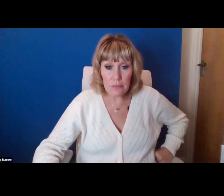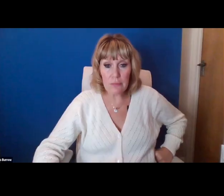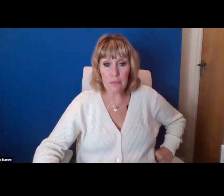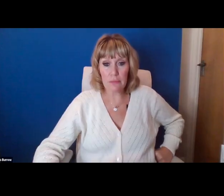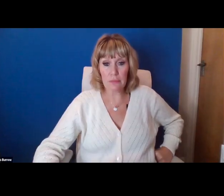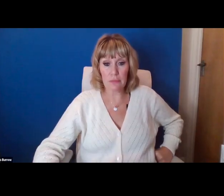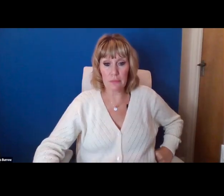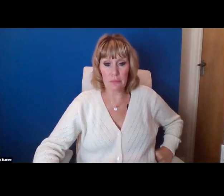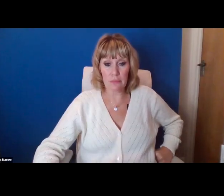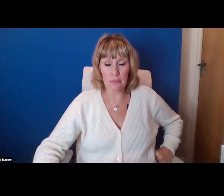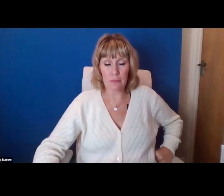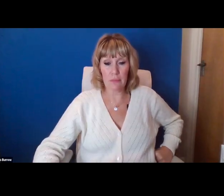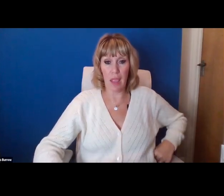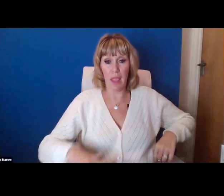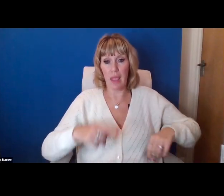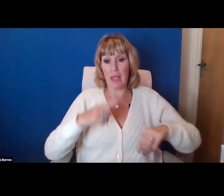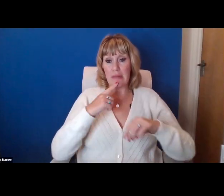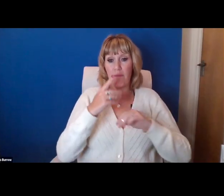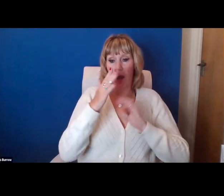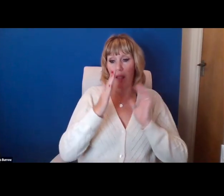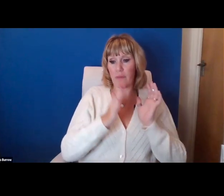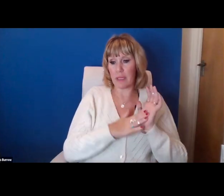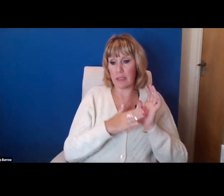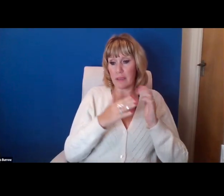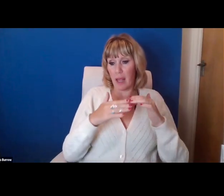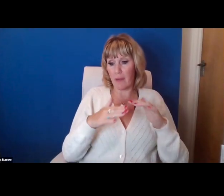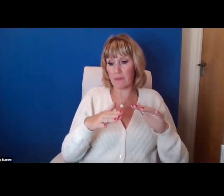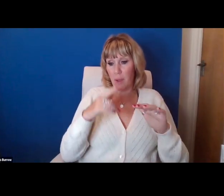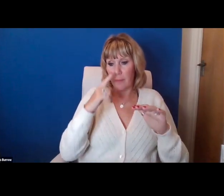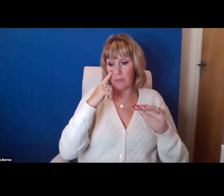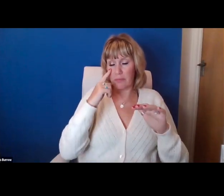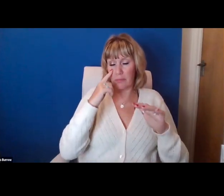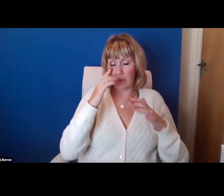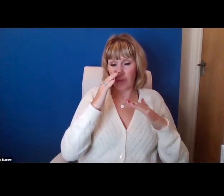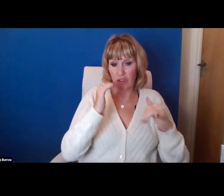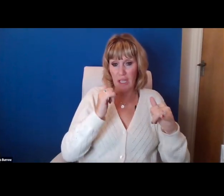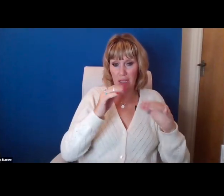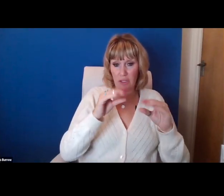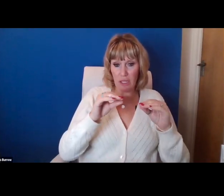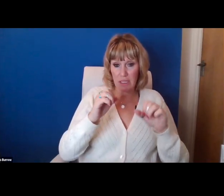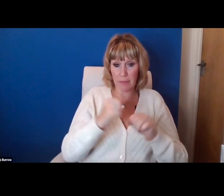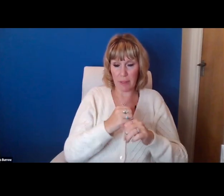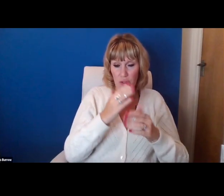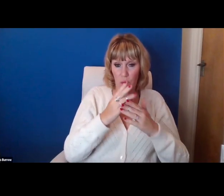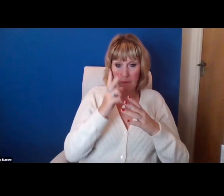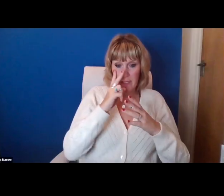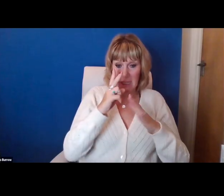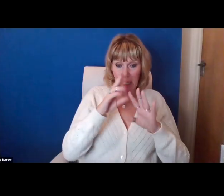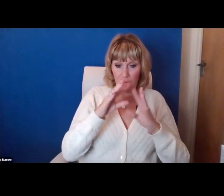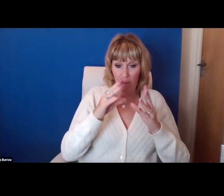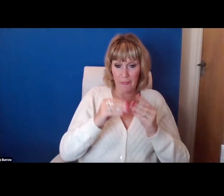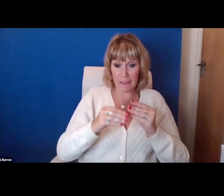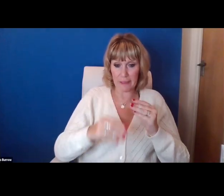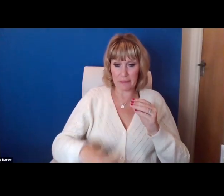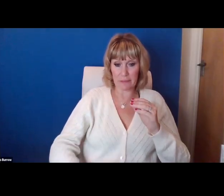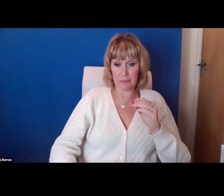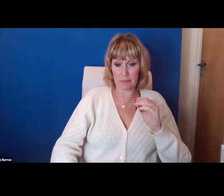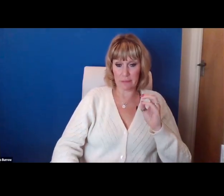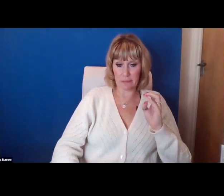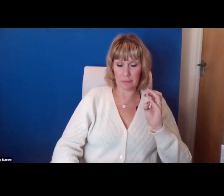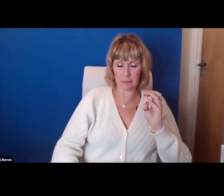I'm just skidding through for a minute to make sure that I've at least seen everybody's. Um,